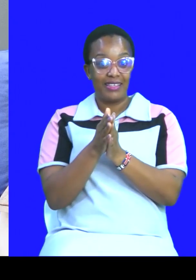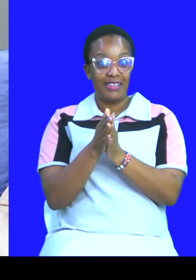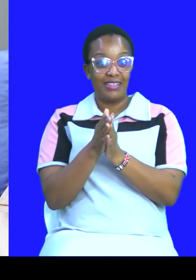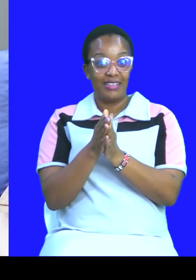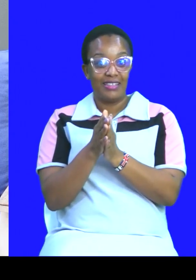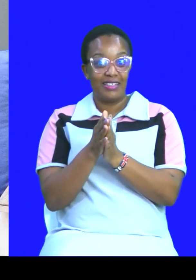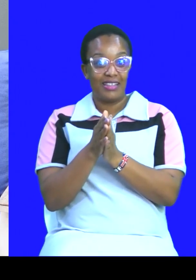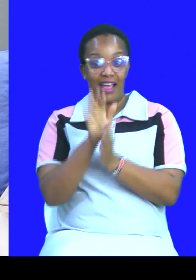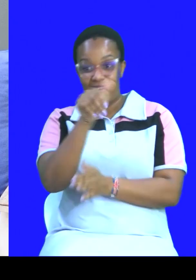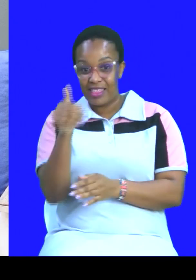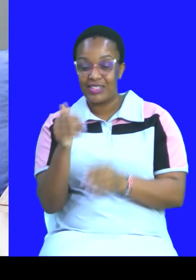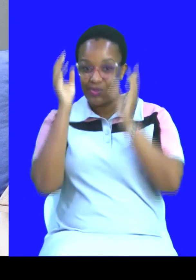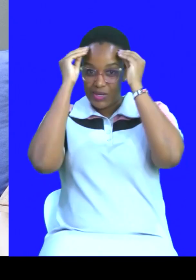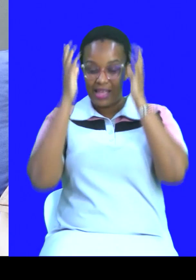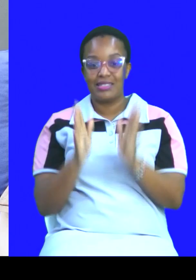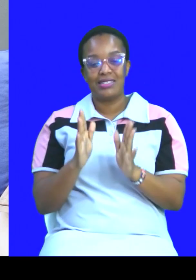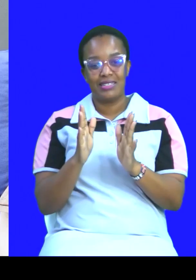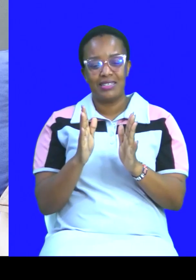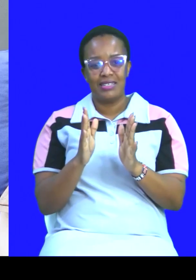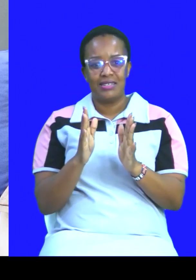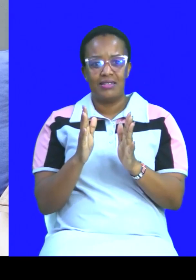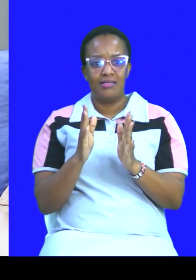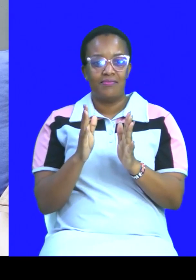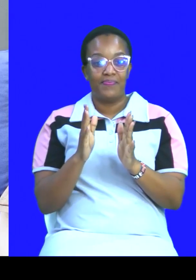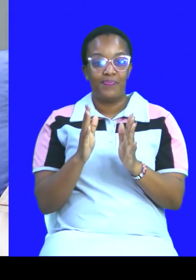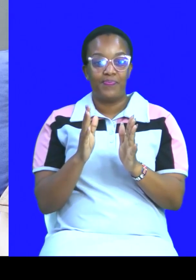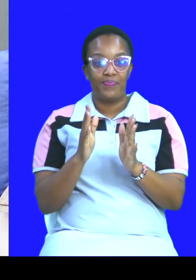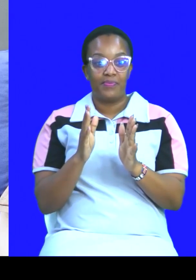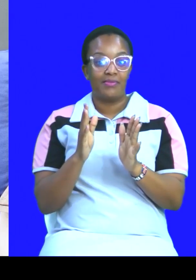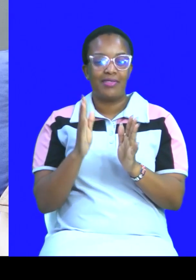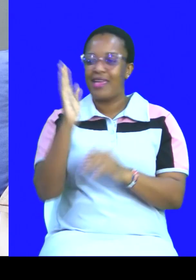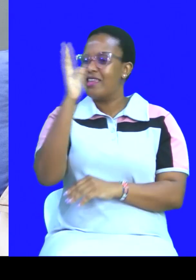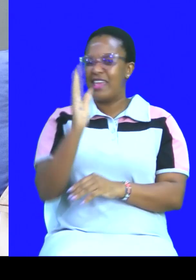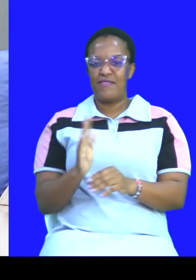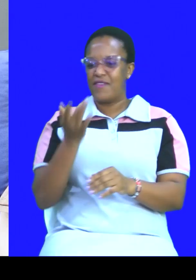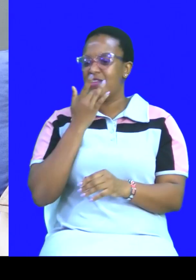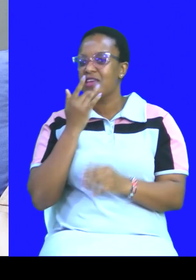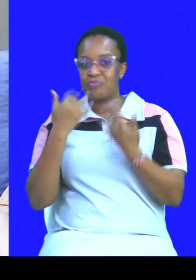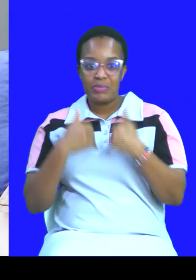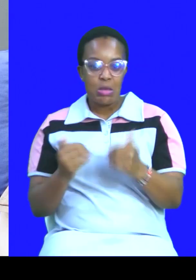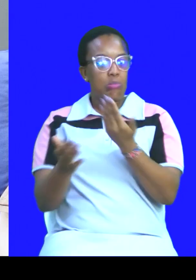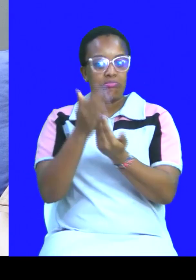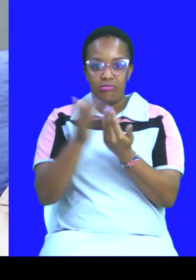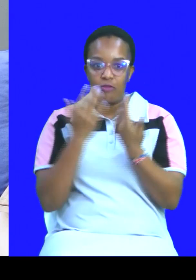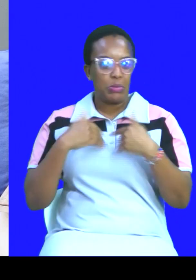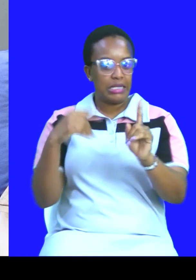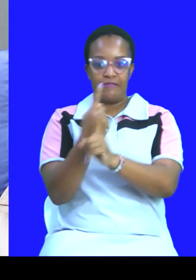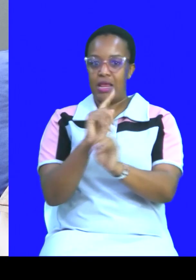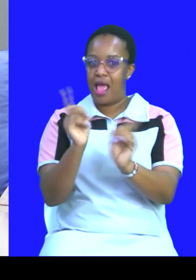with my fellow pupils and students. They never treated me differently. Yeah.